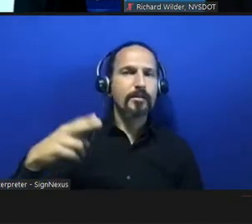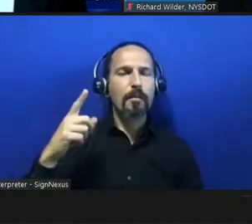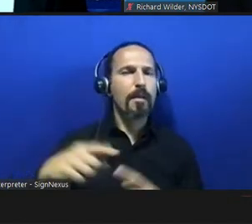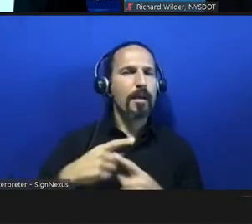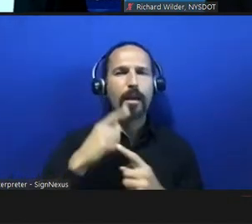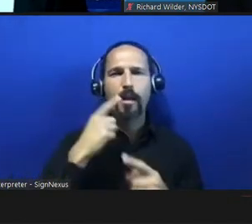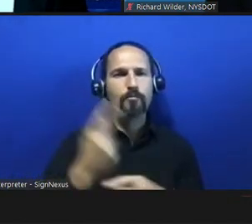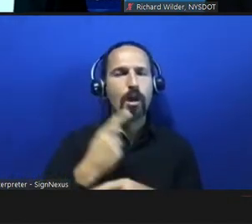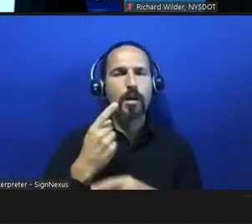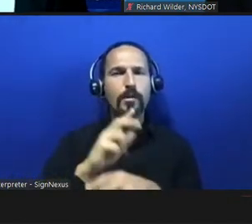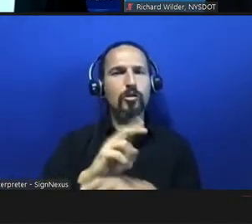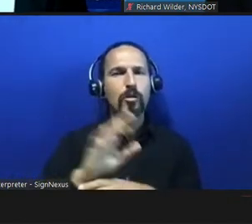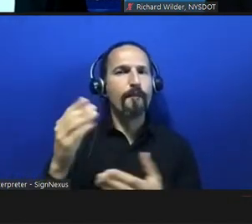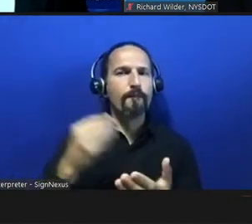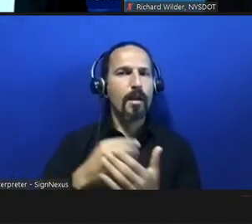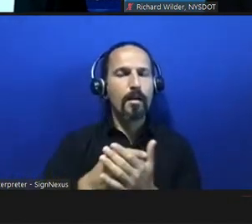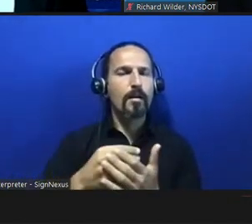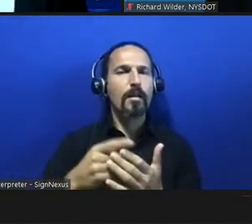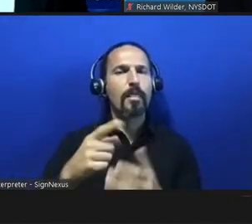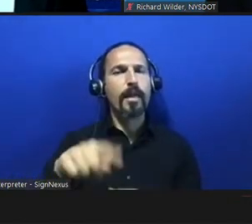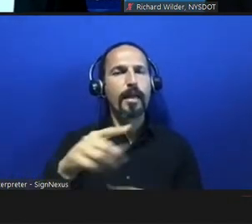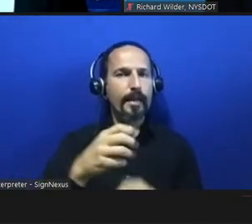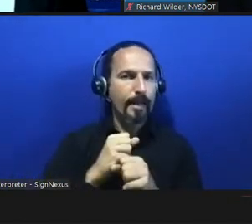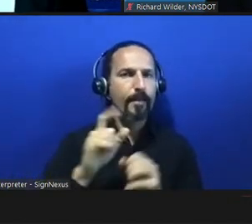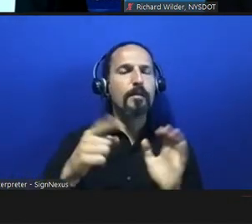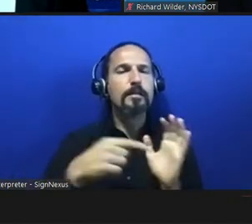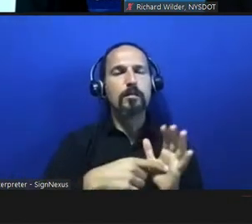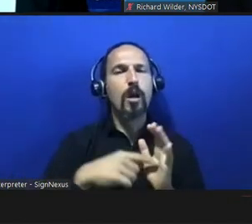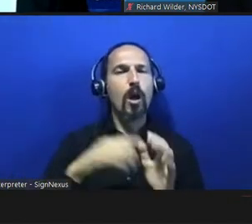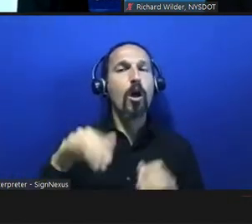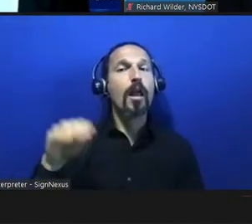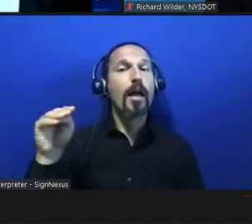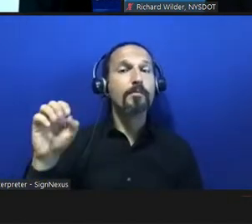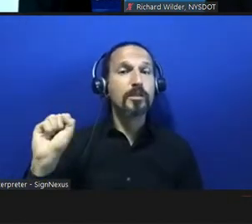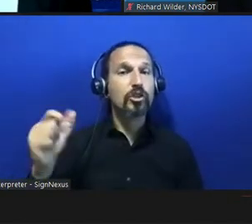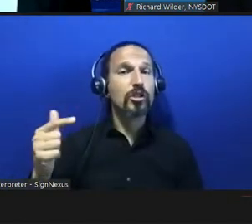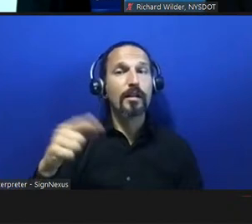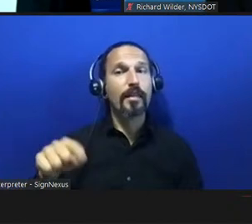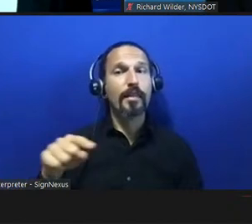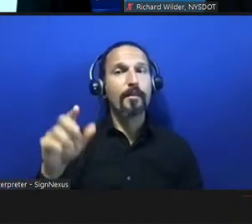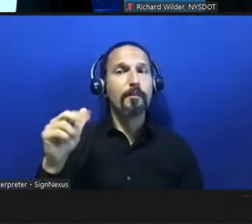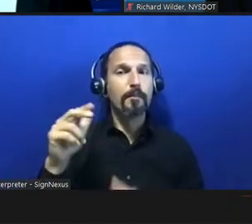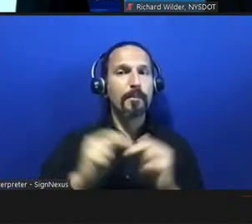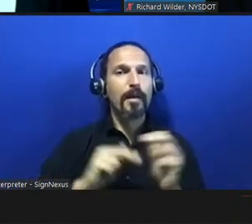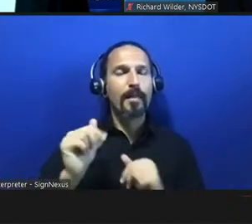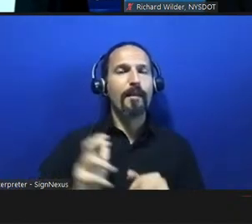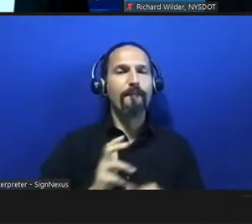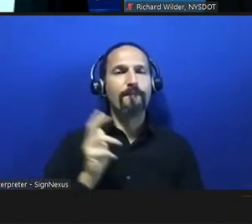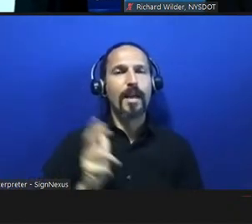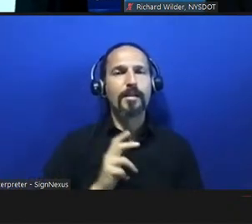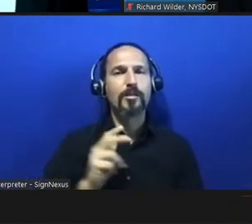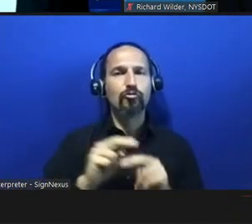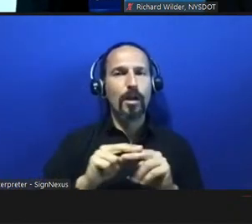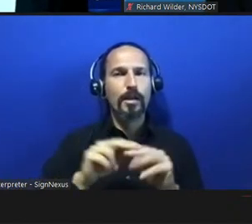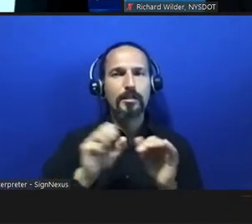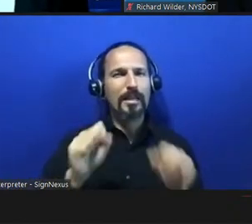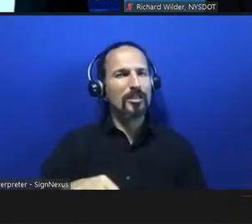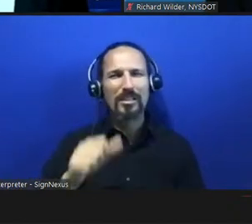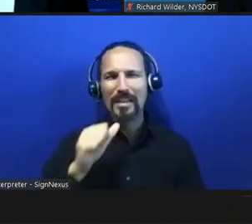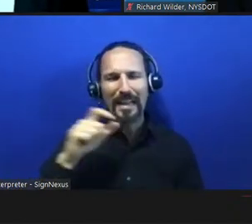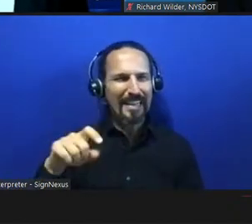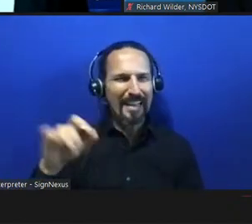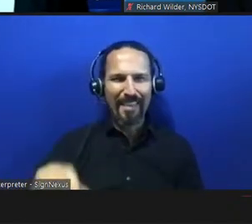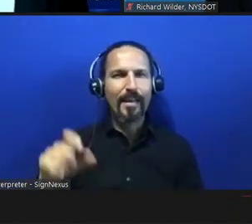misusing their funds that they get for example on Madison Square Garden they just built a fancy train station we don't need fancy train